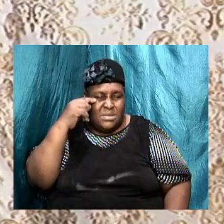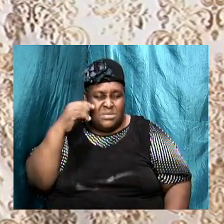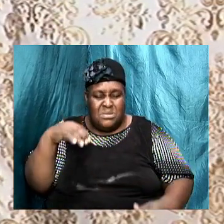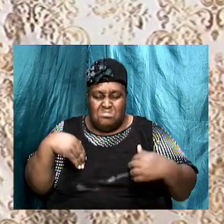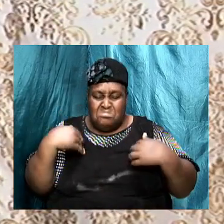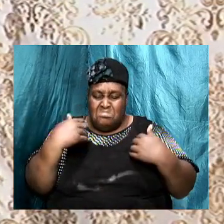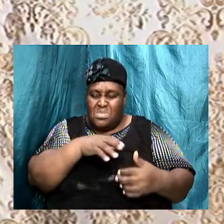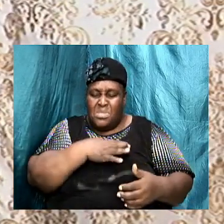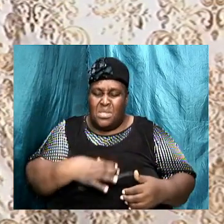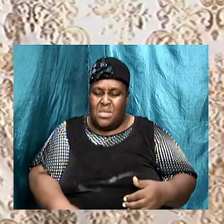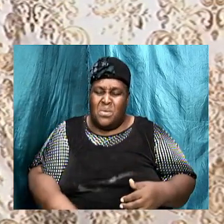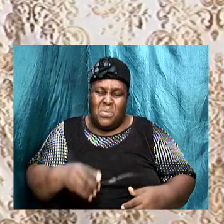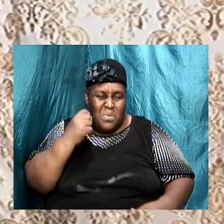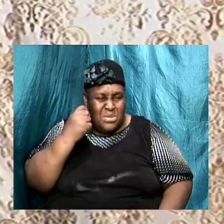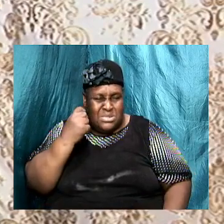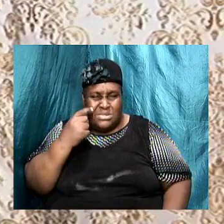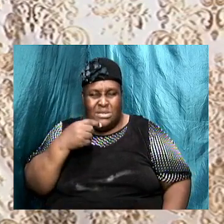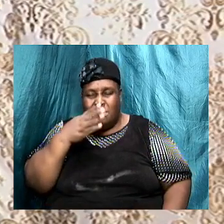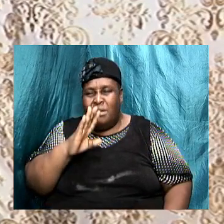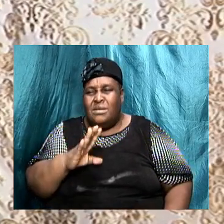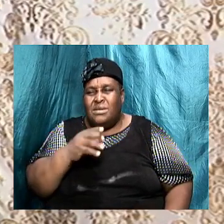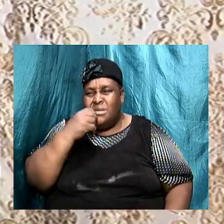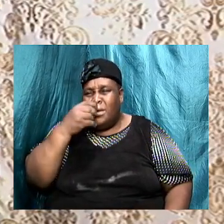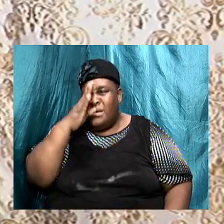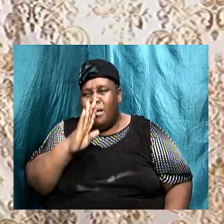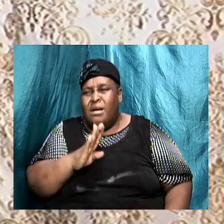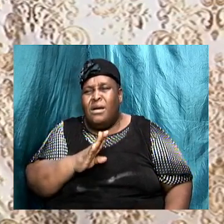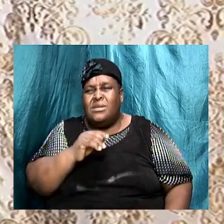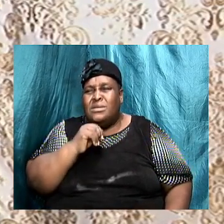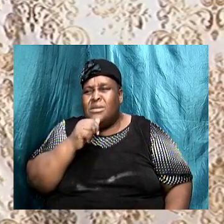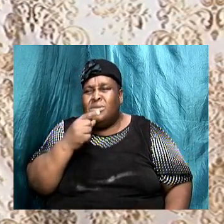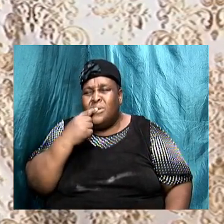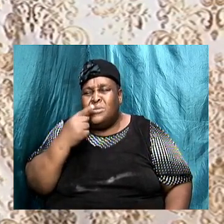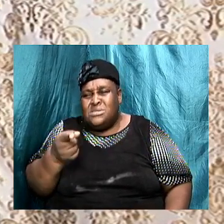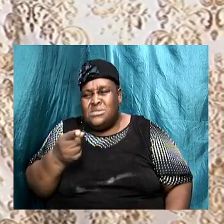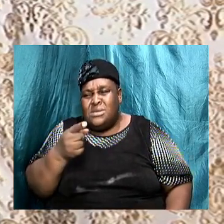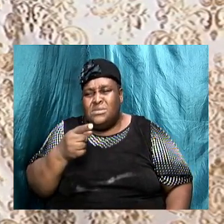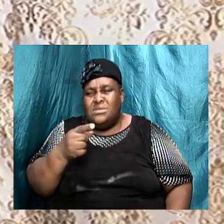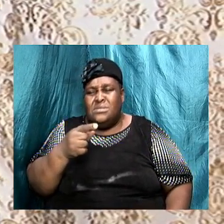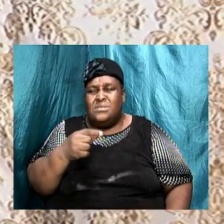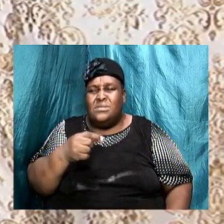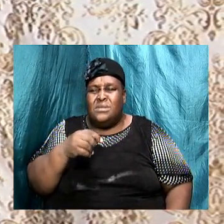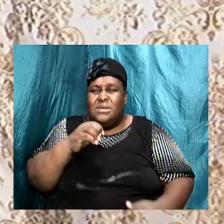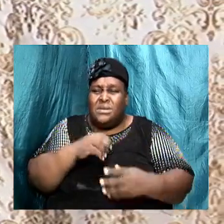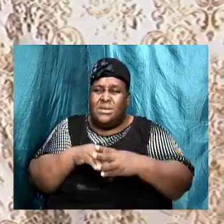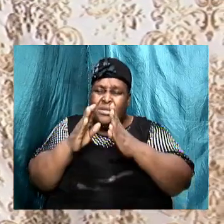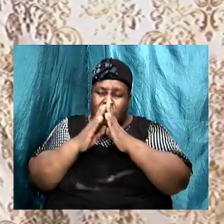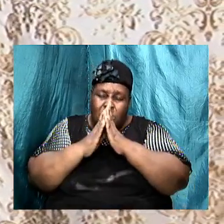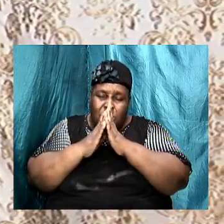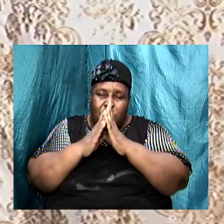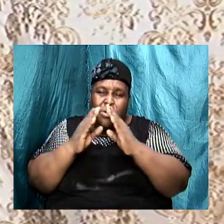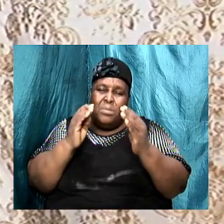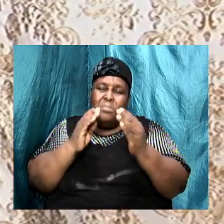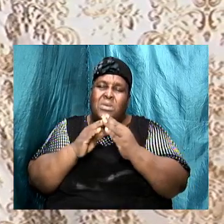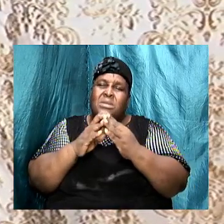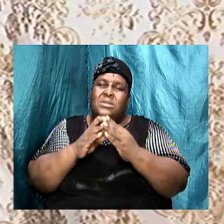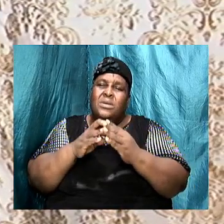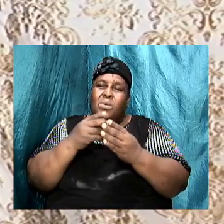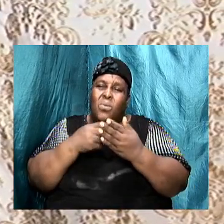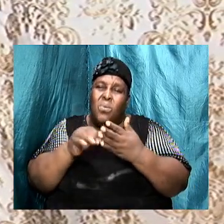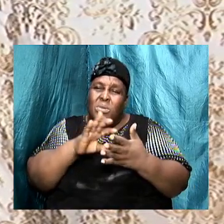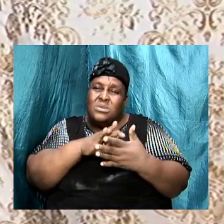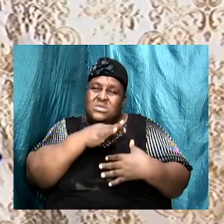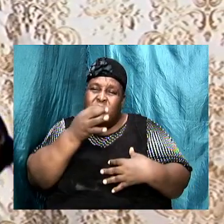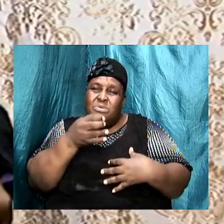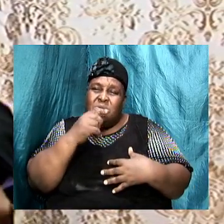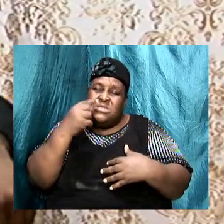I was kind of questioning God, and I'm saying, God, look here, I'm not going to say it. And in that prayer meeting, the Holy Spirit talked to me again